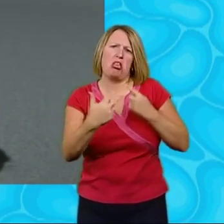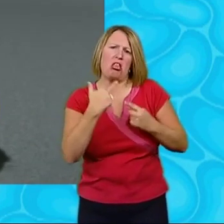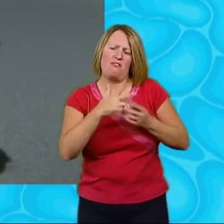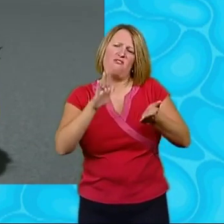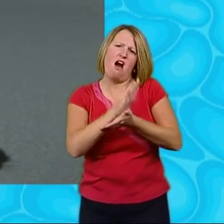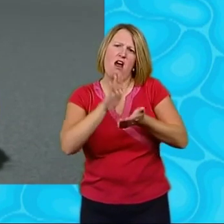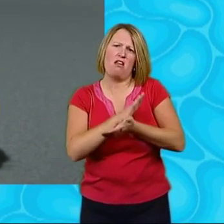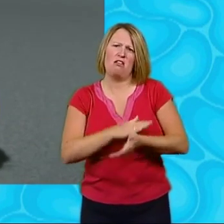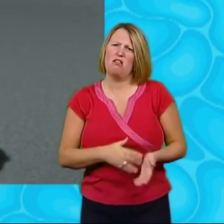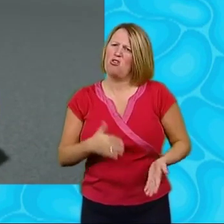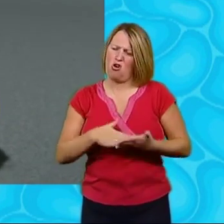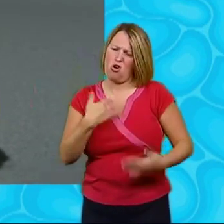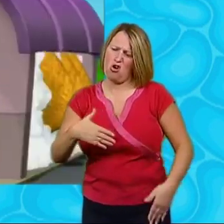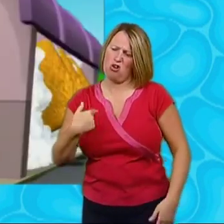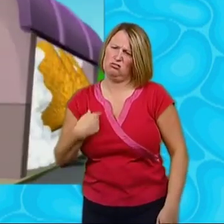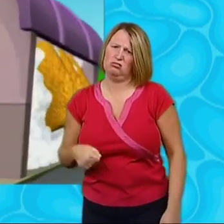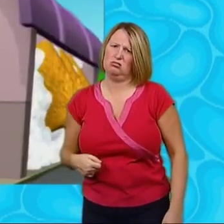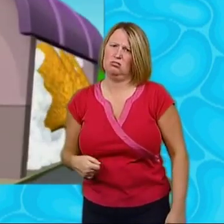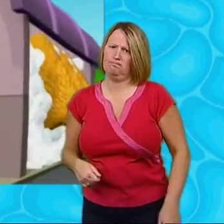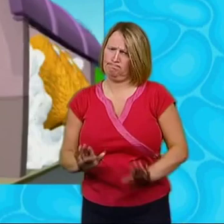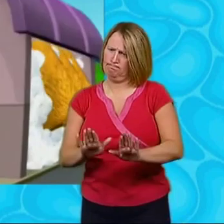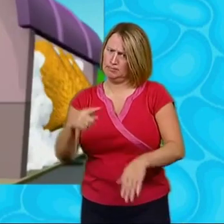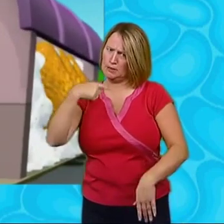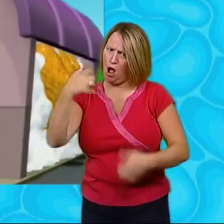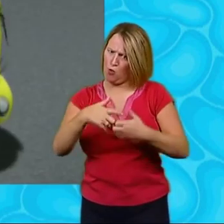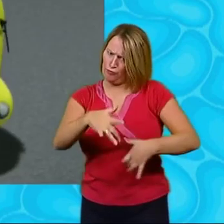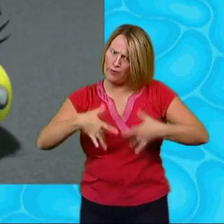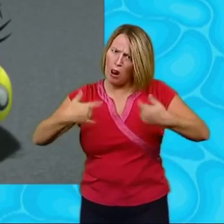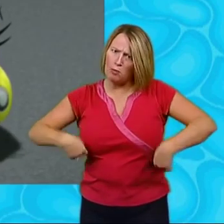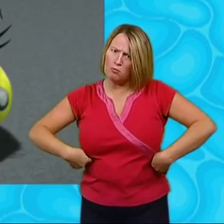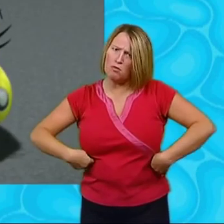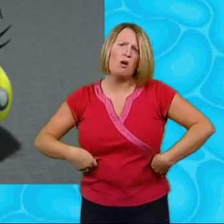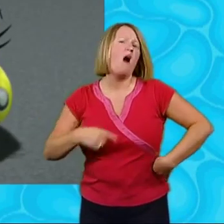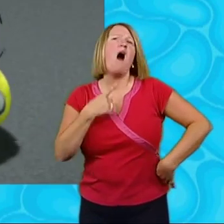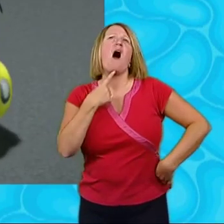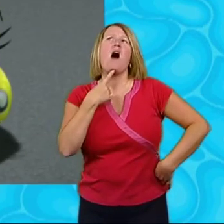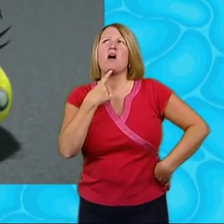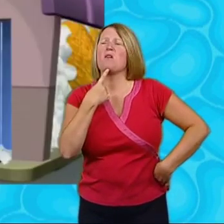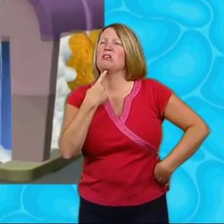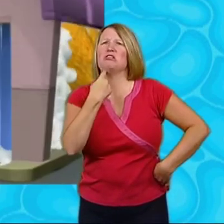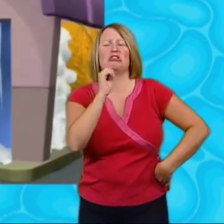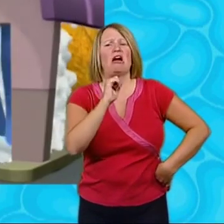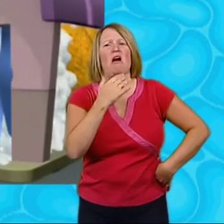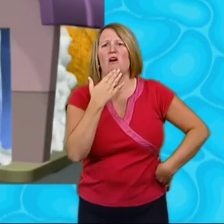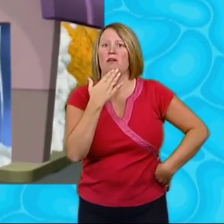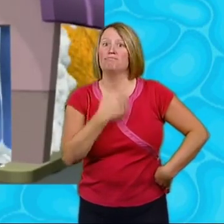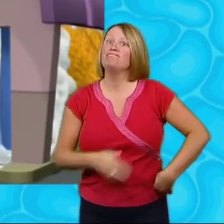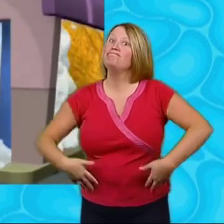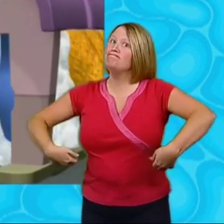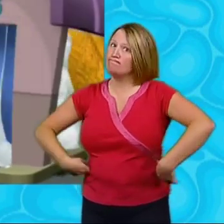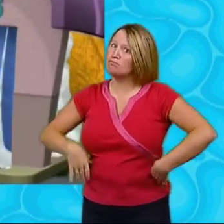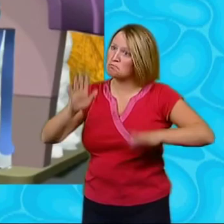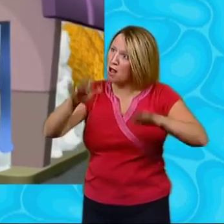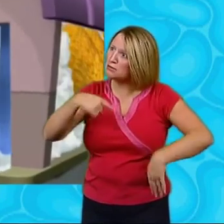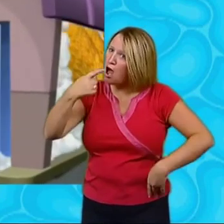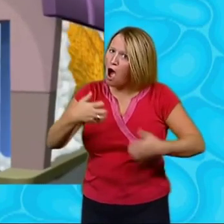fun, it really hurts. Have you told them how much it bothers you? Well, no. Then they probably don't know how